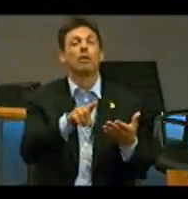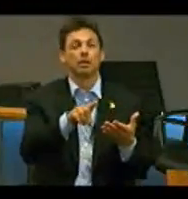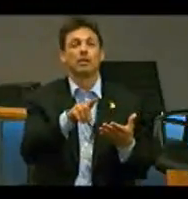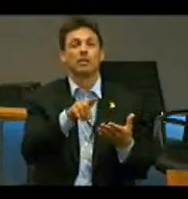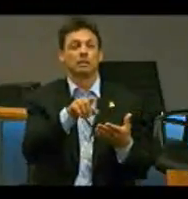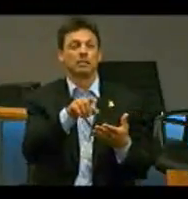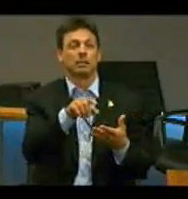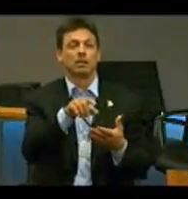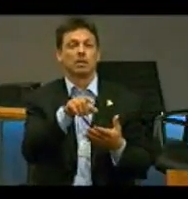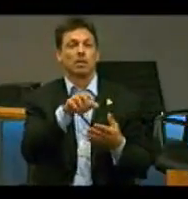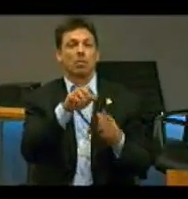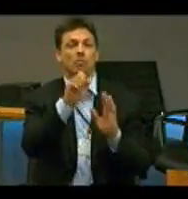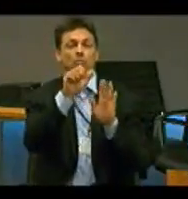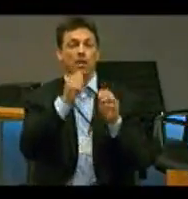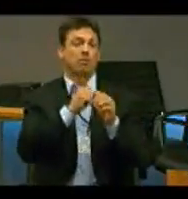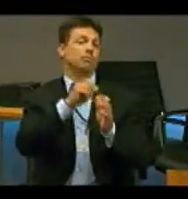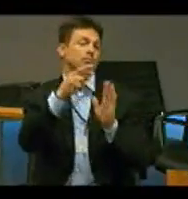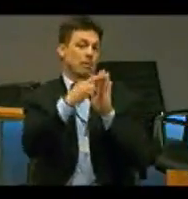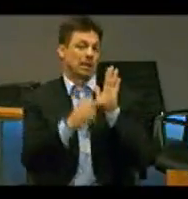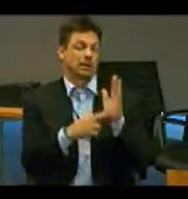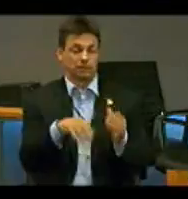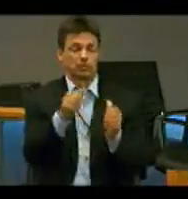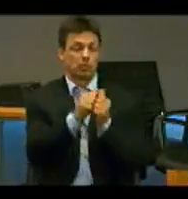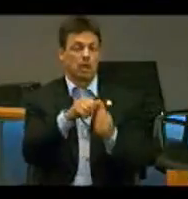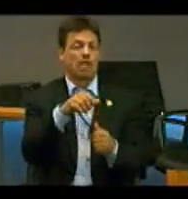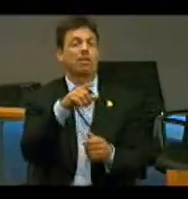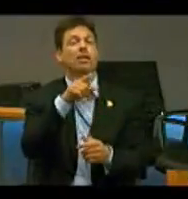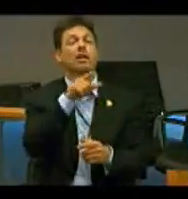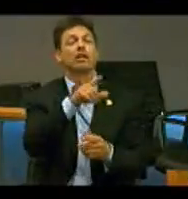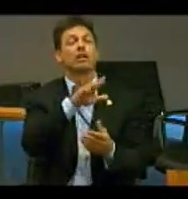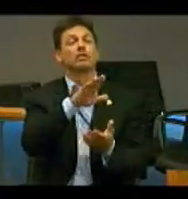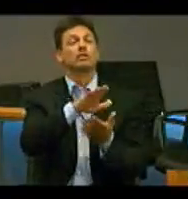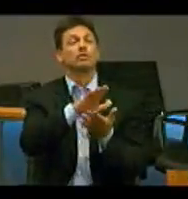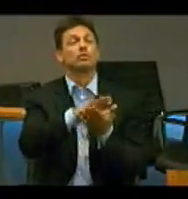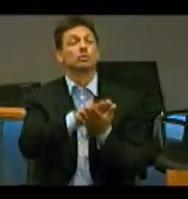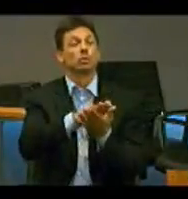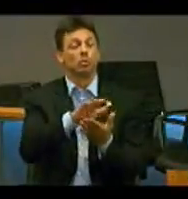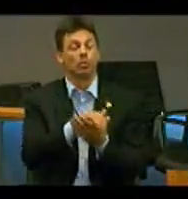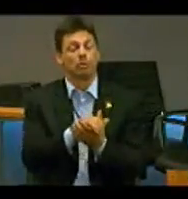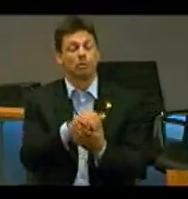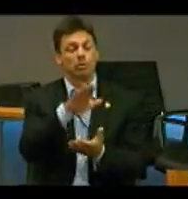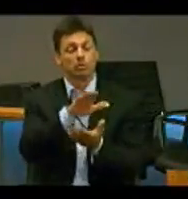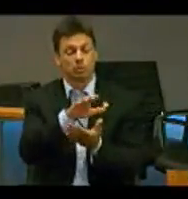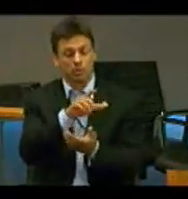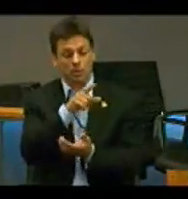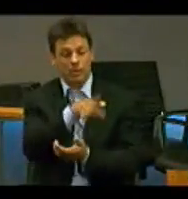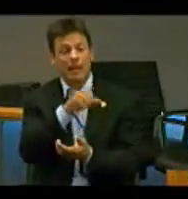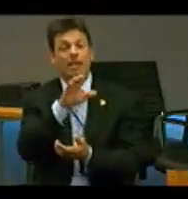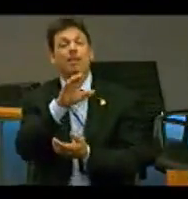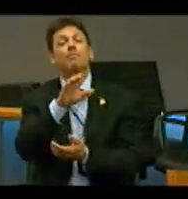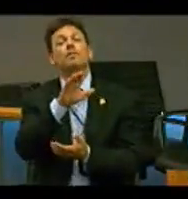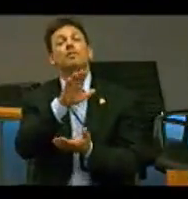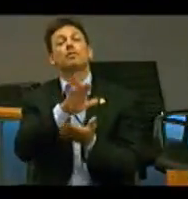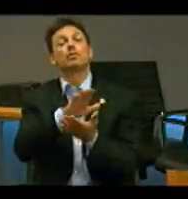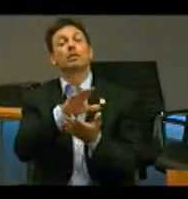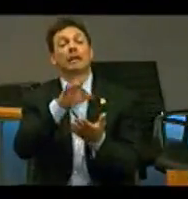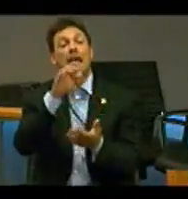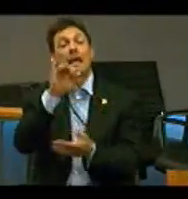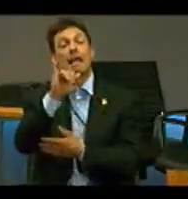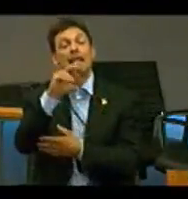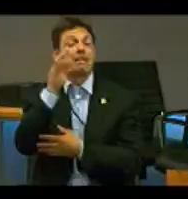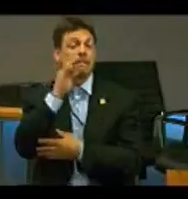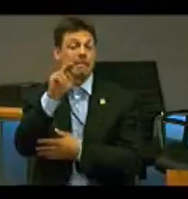students with disabilities in a California school district, finding specifically that the district had violated the civil rights of Native American students